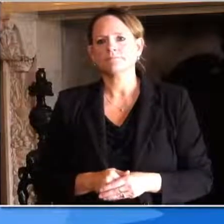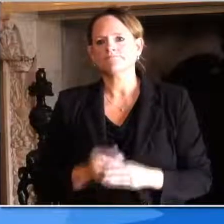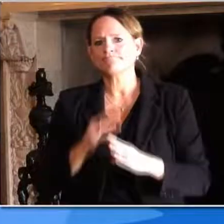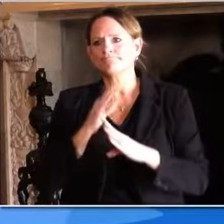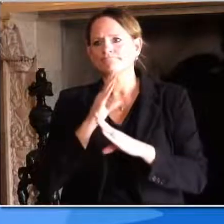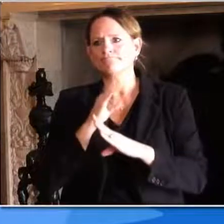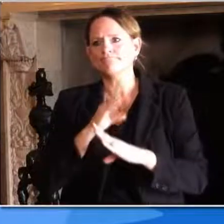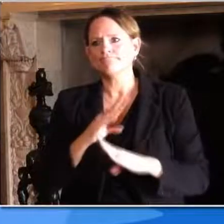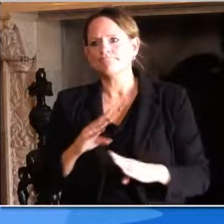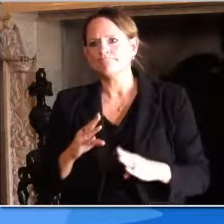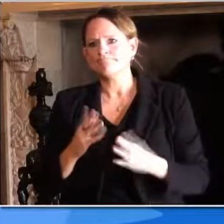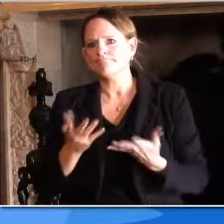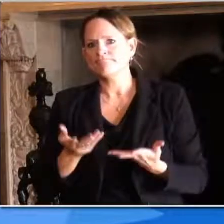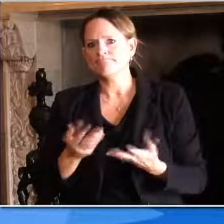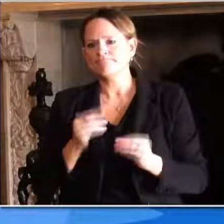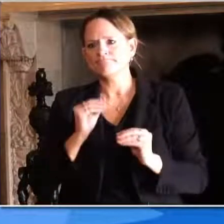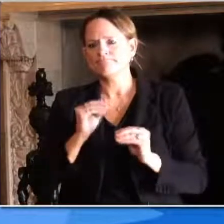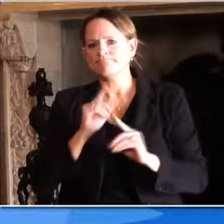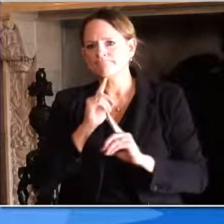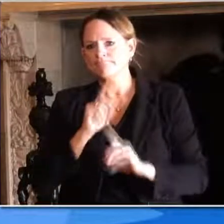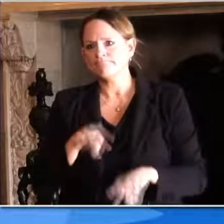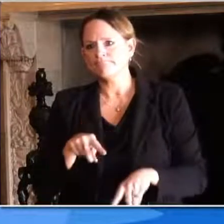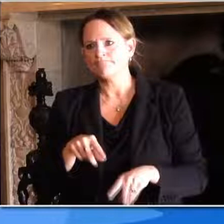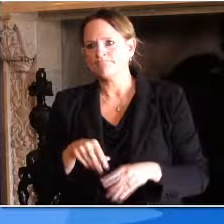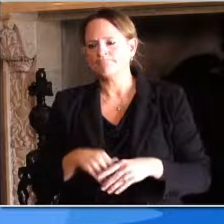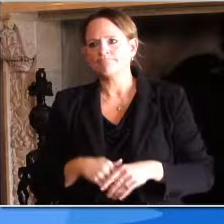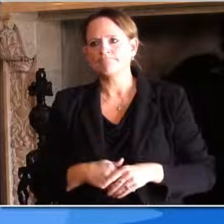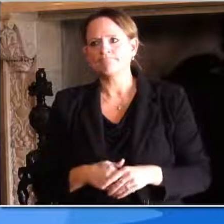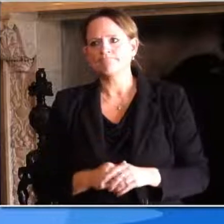Patrick Marley from the Milwaukee Journal-Sentinel.